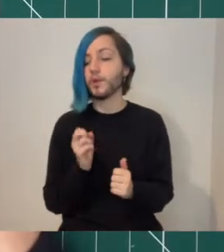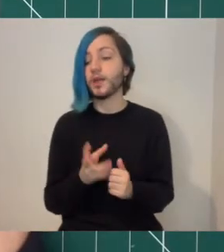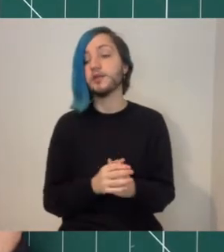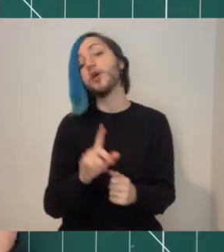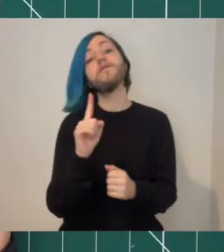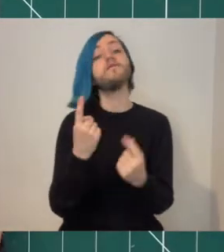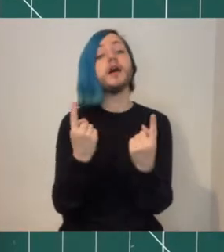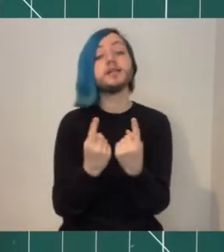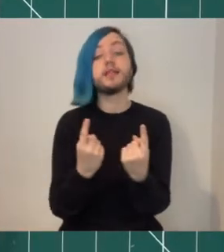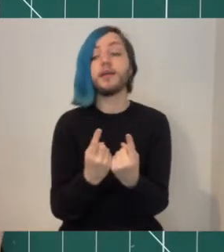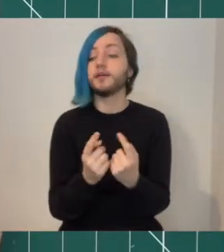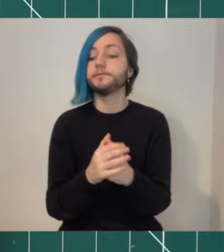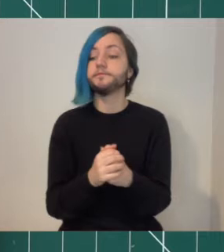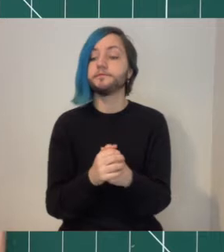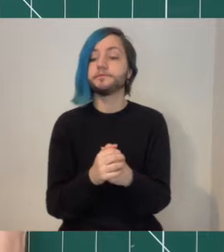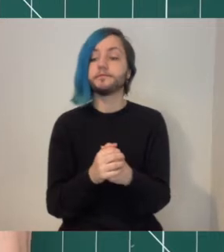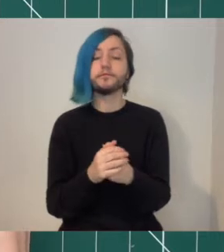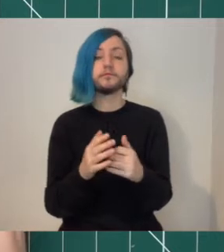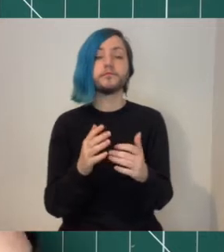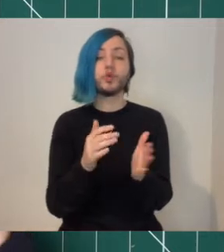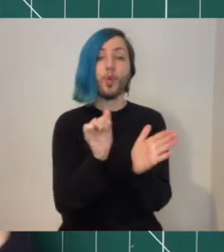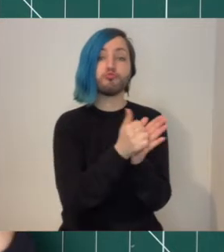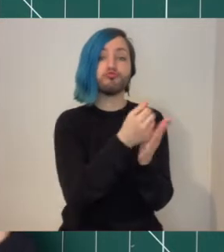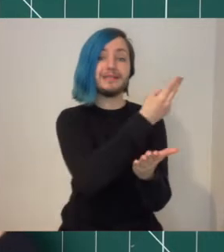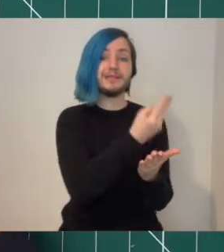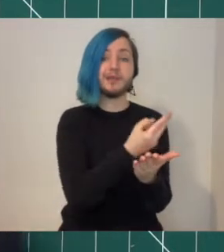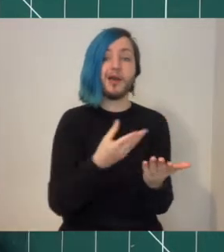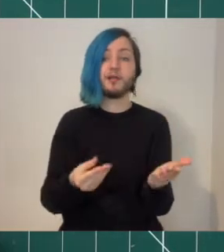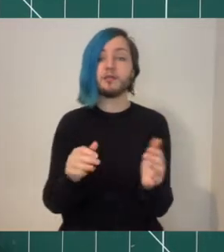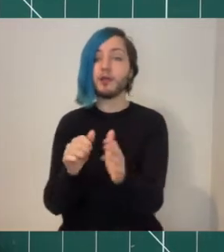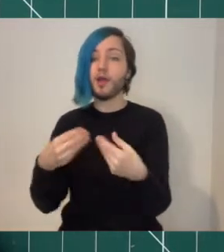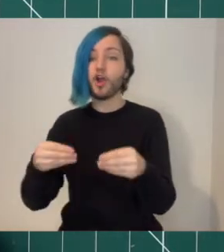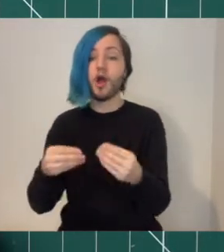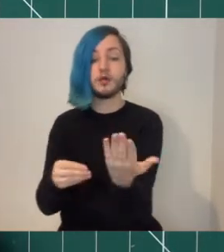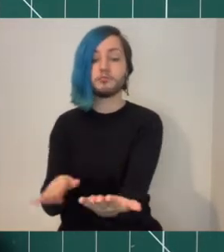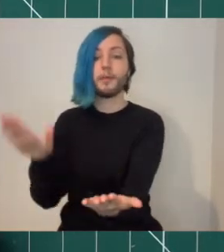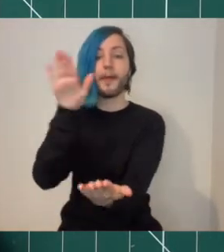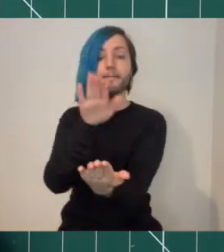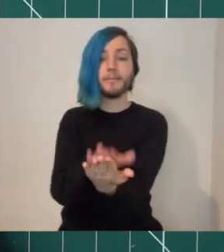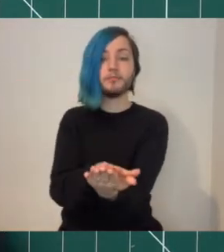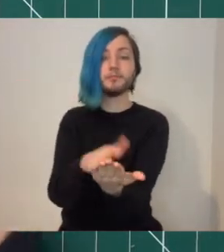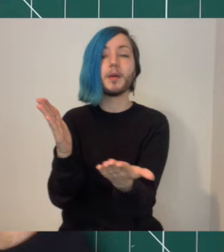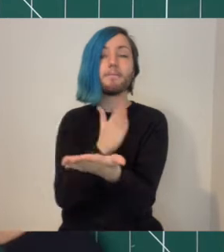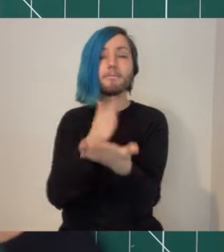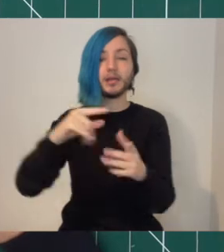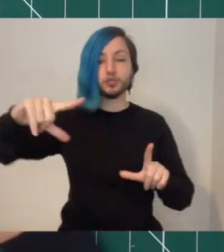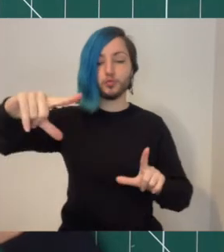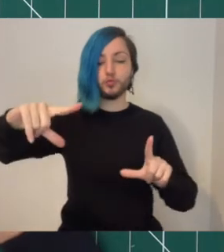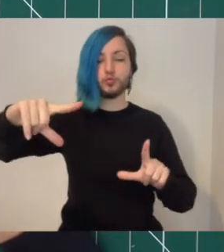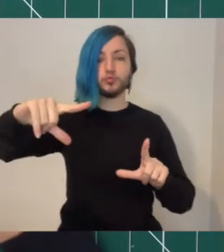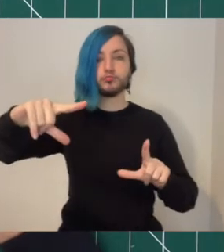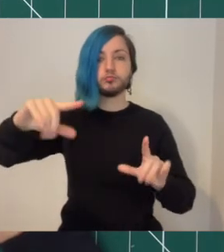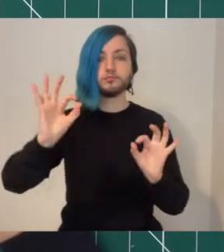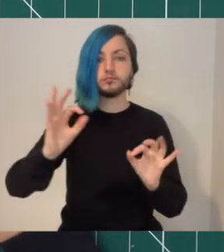first of all, what you need to do is lay your printable design over the top of the card and make sure that it's nicely lined